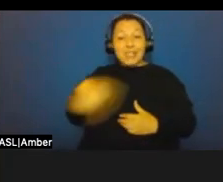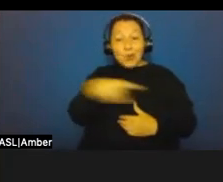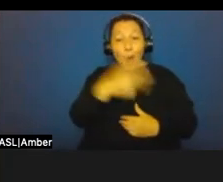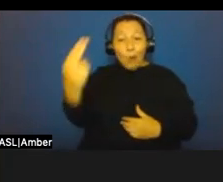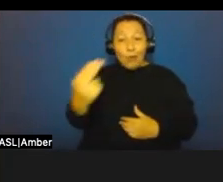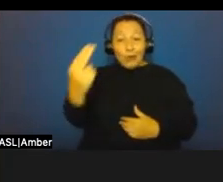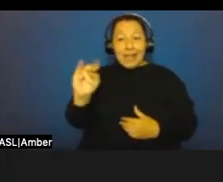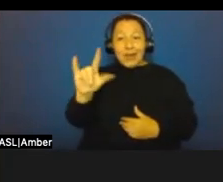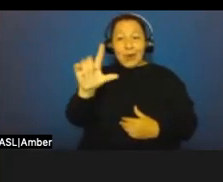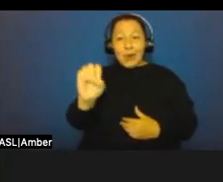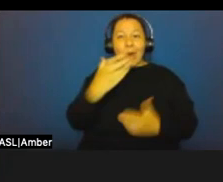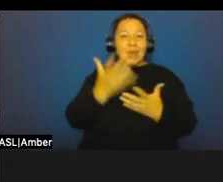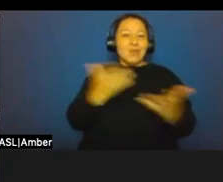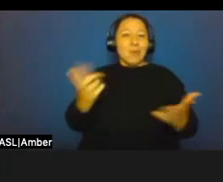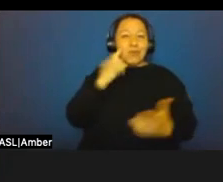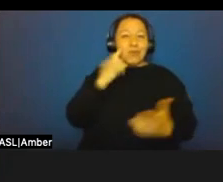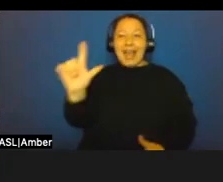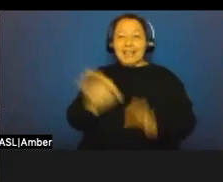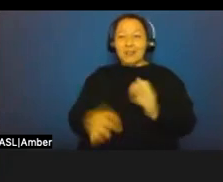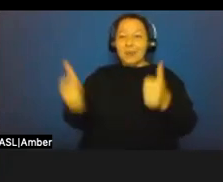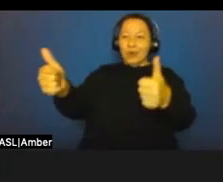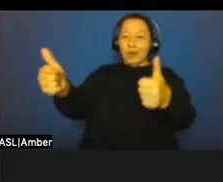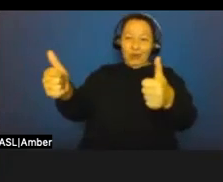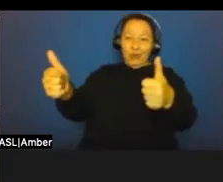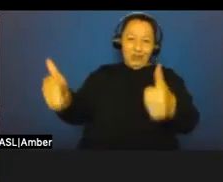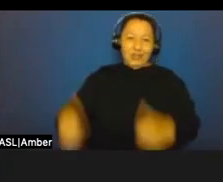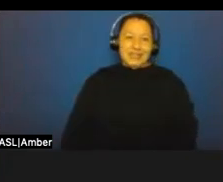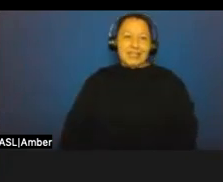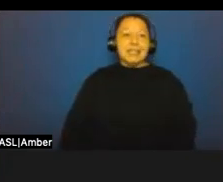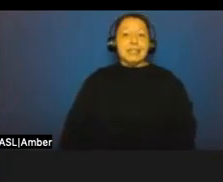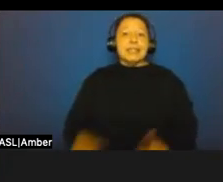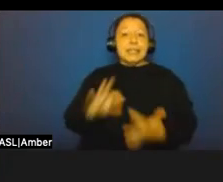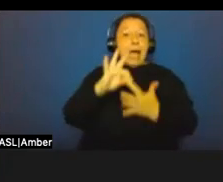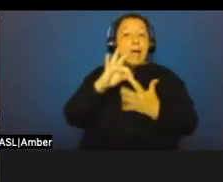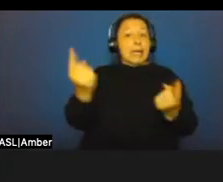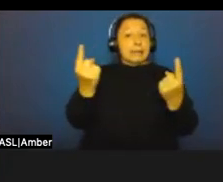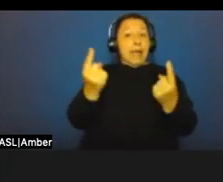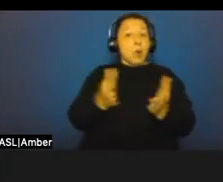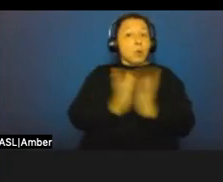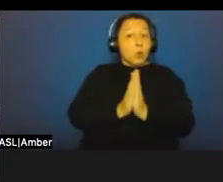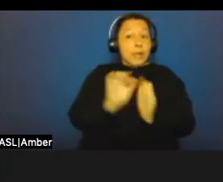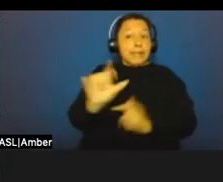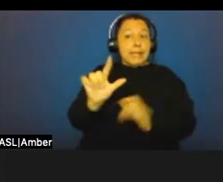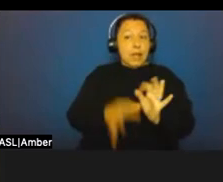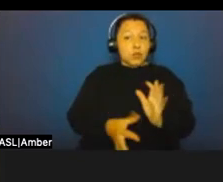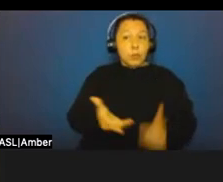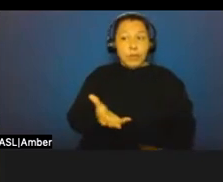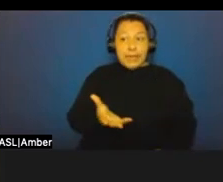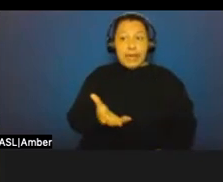for our ASL interpreters. Unless somebody needs ASL interpretation in the